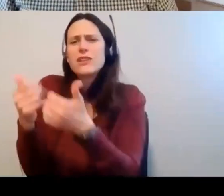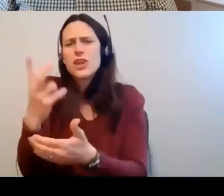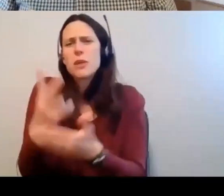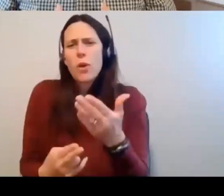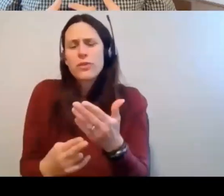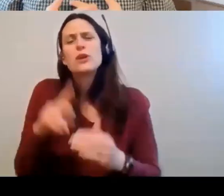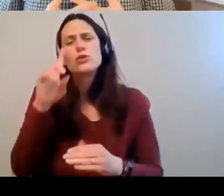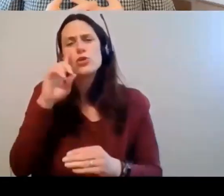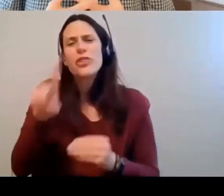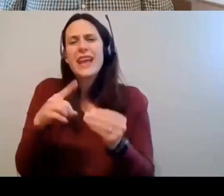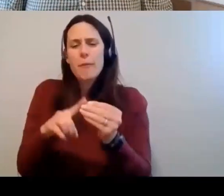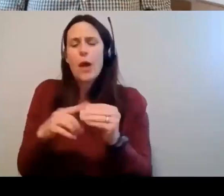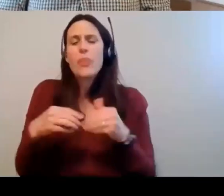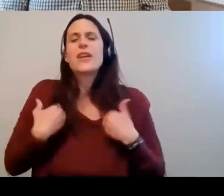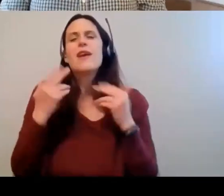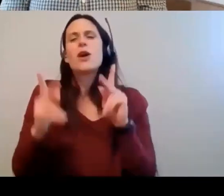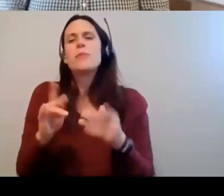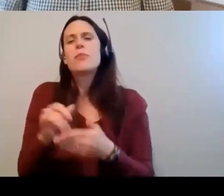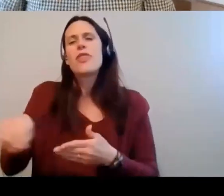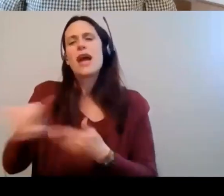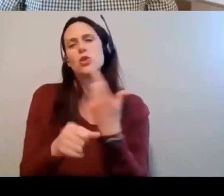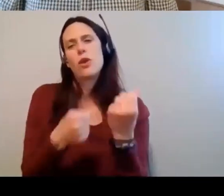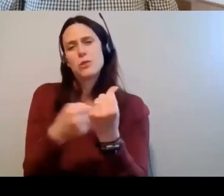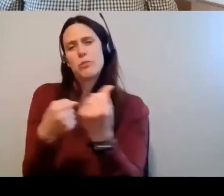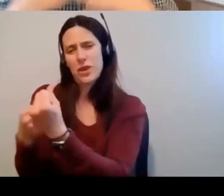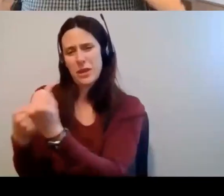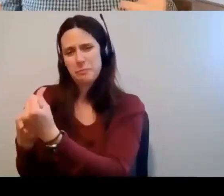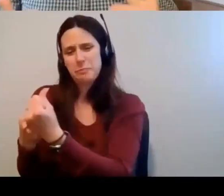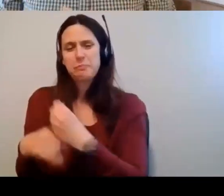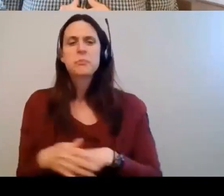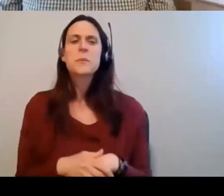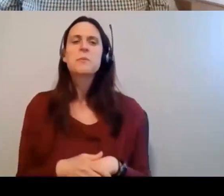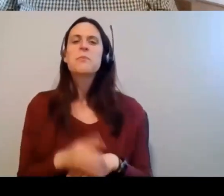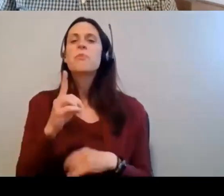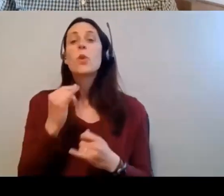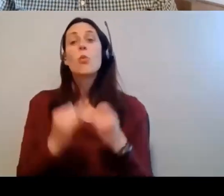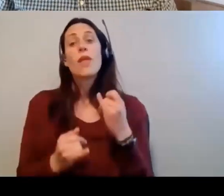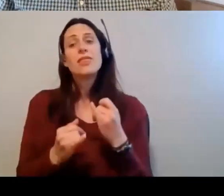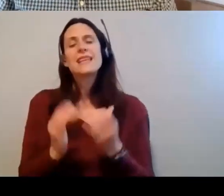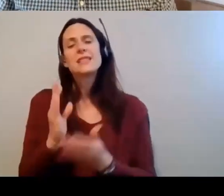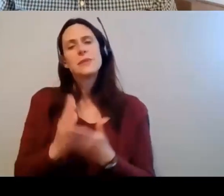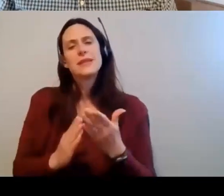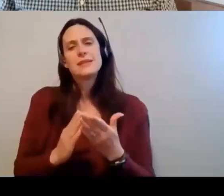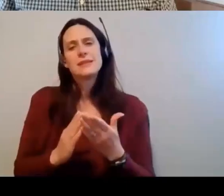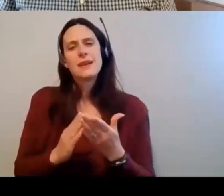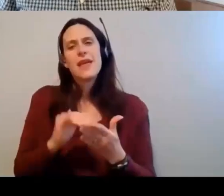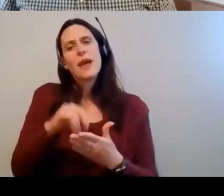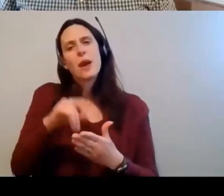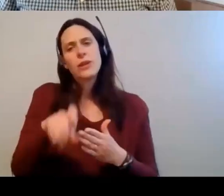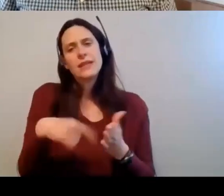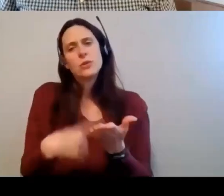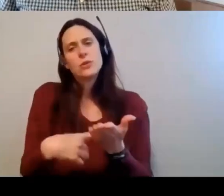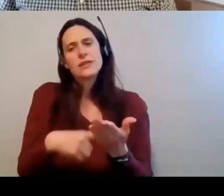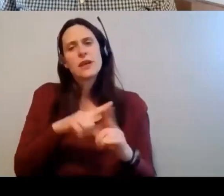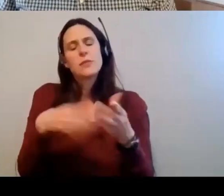supporting. One last piece that I think we would be absolutely amiss if we didn't talk about would be a broad experience